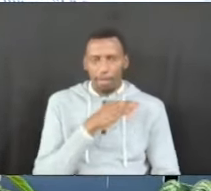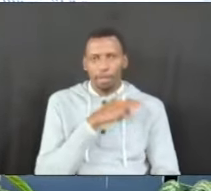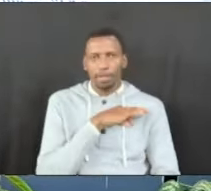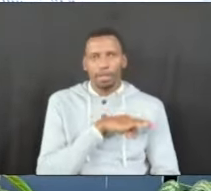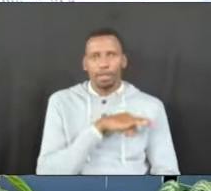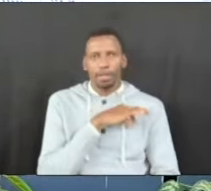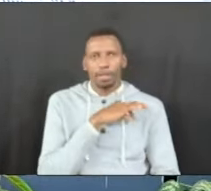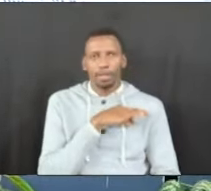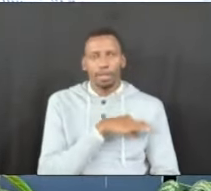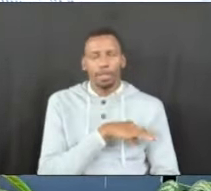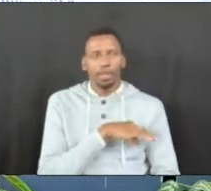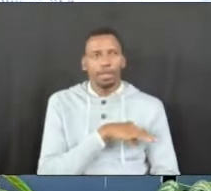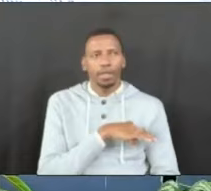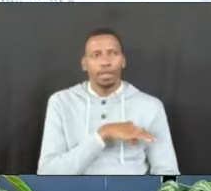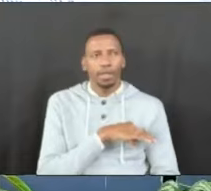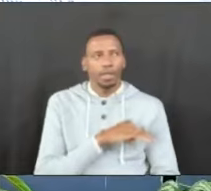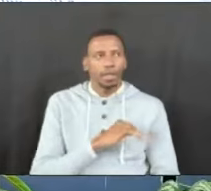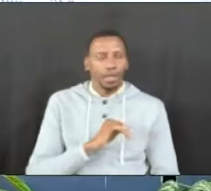riches